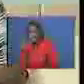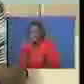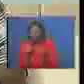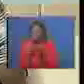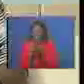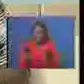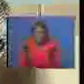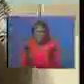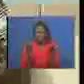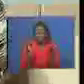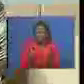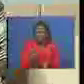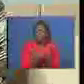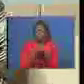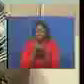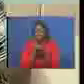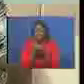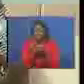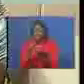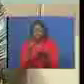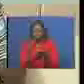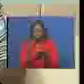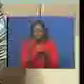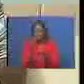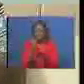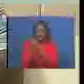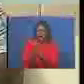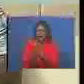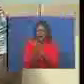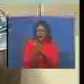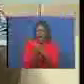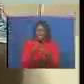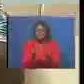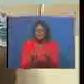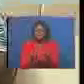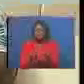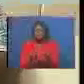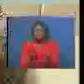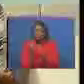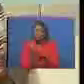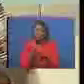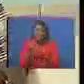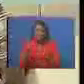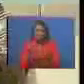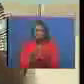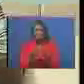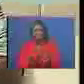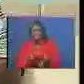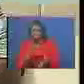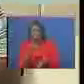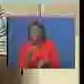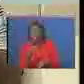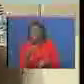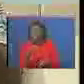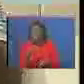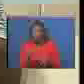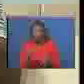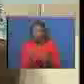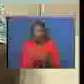that enables them to be able to function and deliver and in exchange get an income as a country